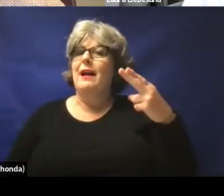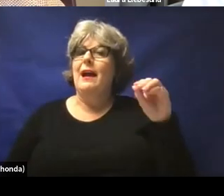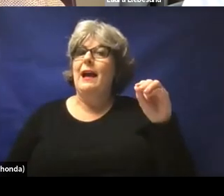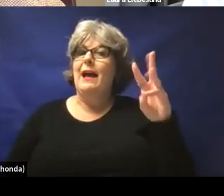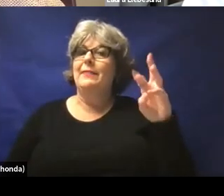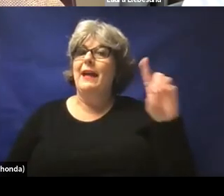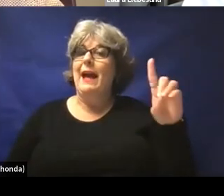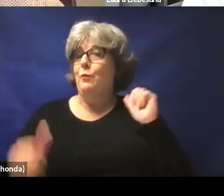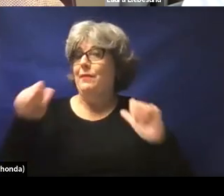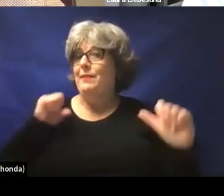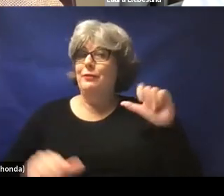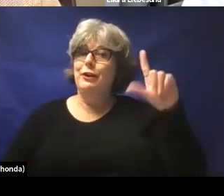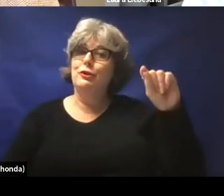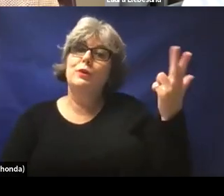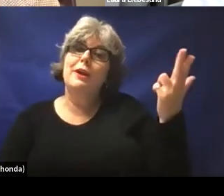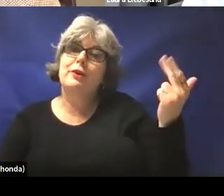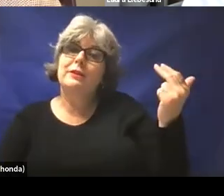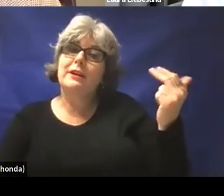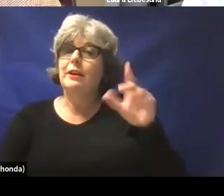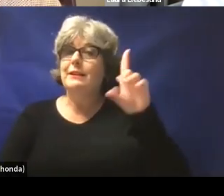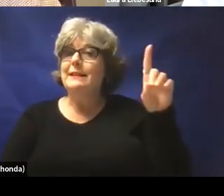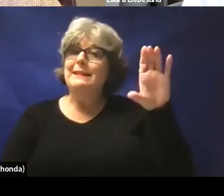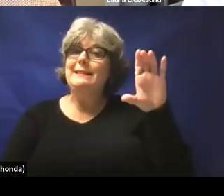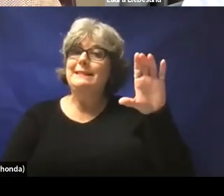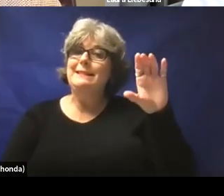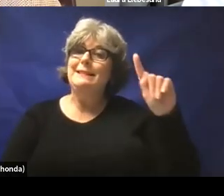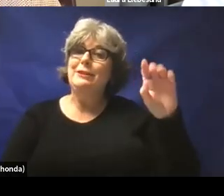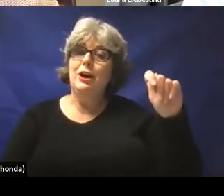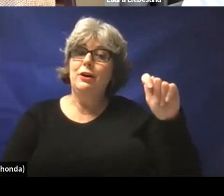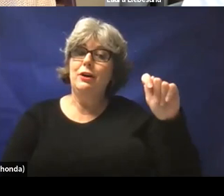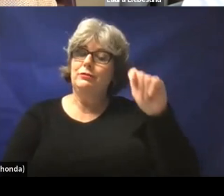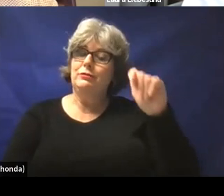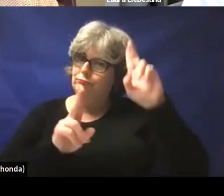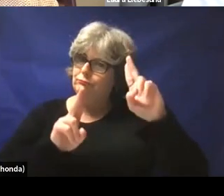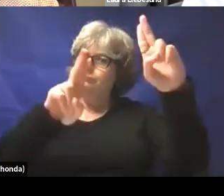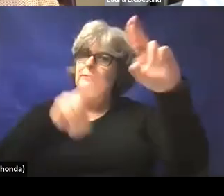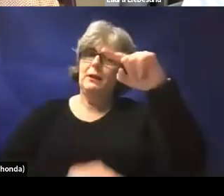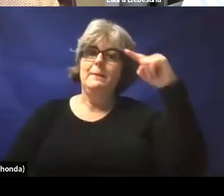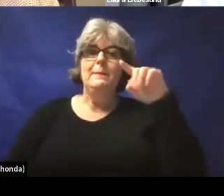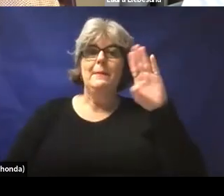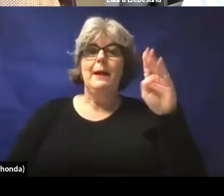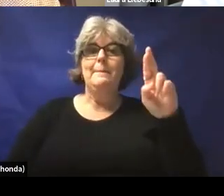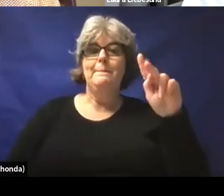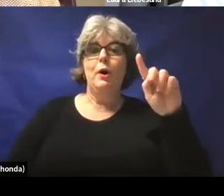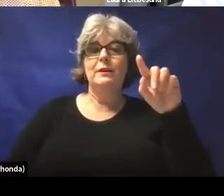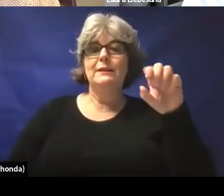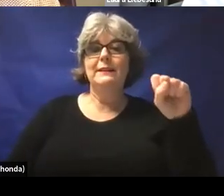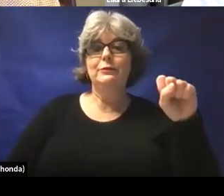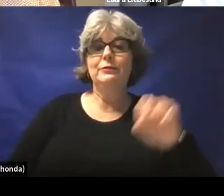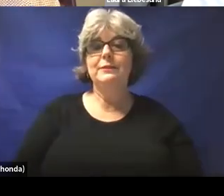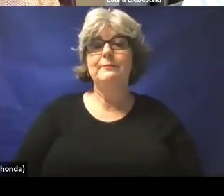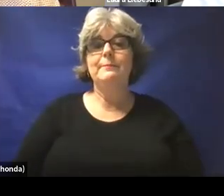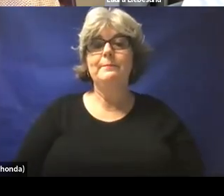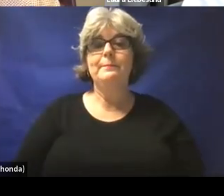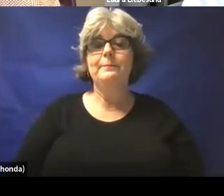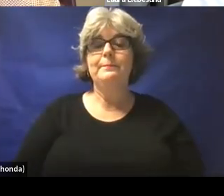in 2013. It was called DC Toasts, a tribute to Black bartenders. And it talked about these